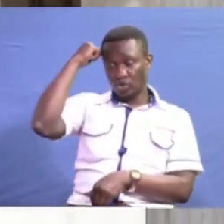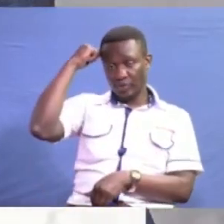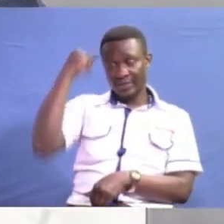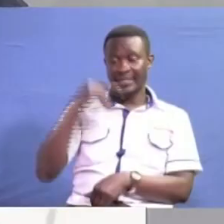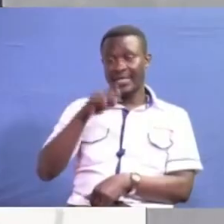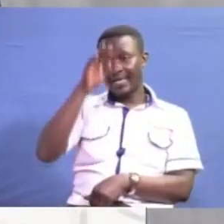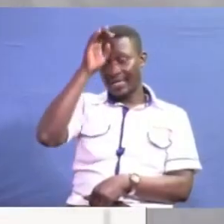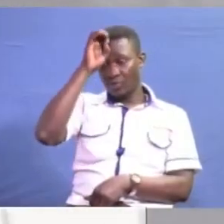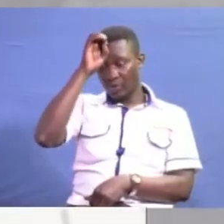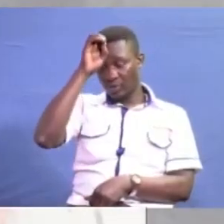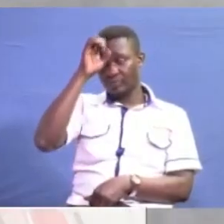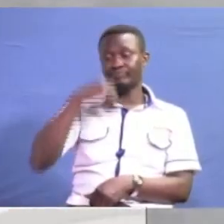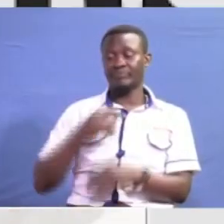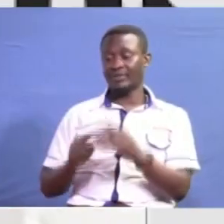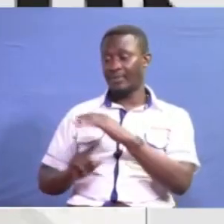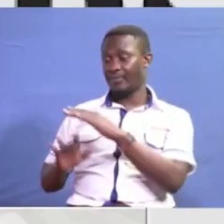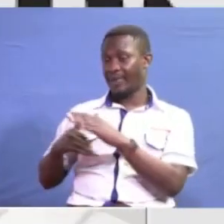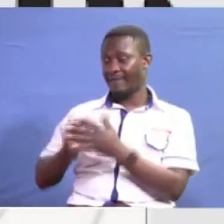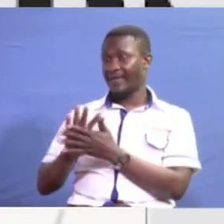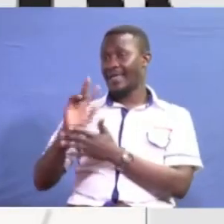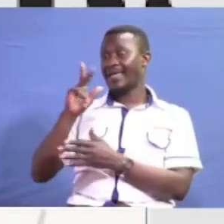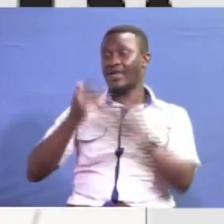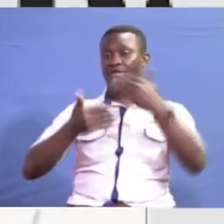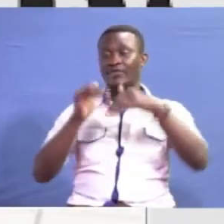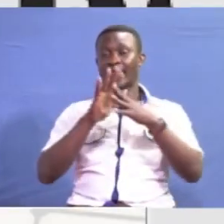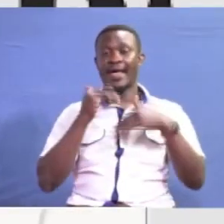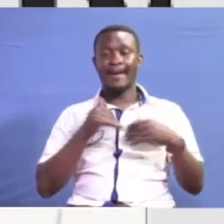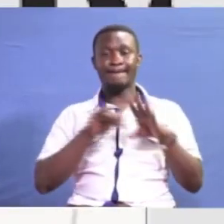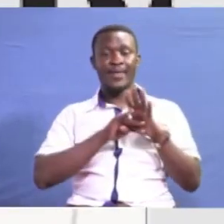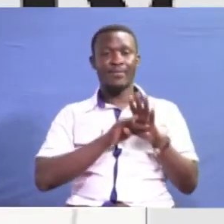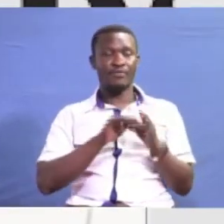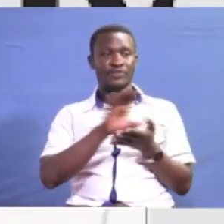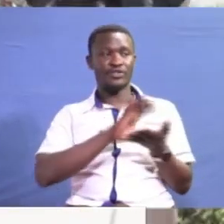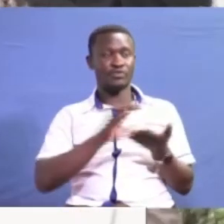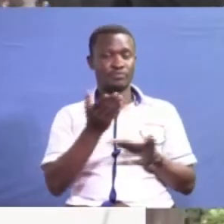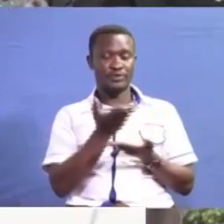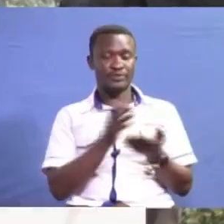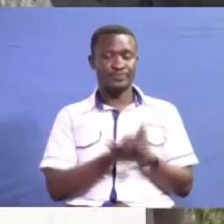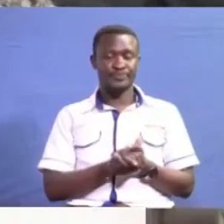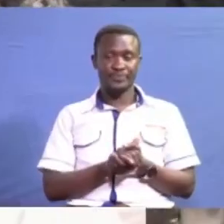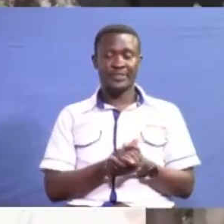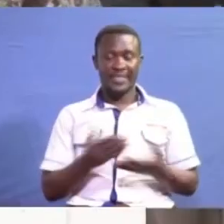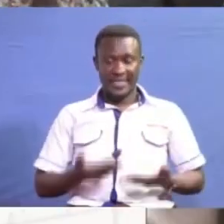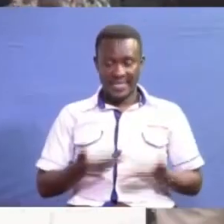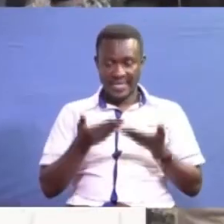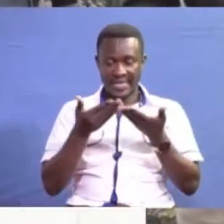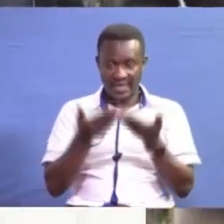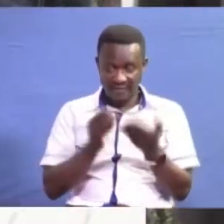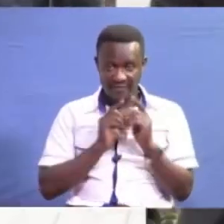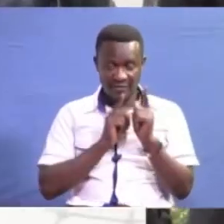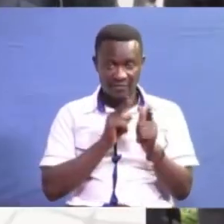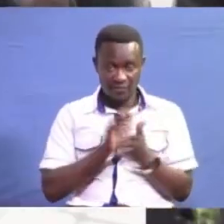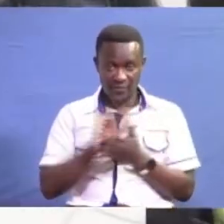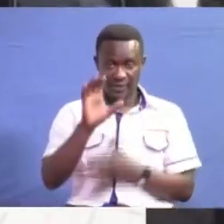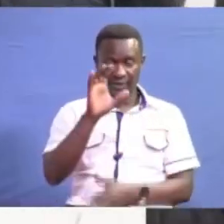Education Cabinet Secretary, and the Kenya University and Colleagues Central Placement Service in submitting their response to the